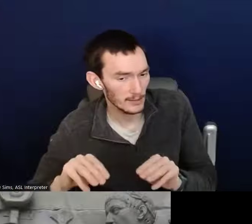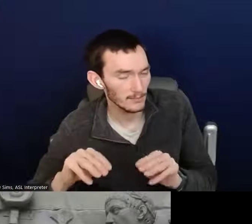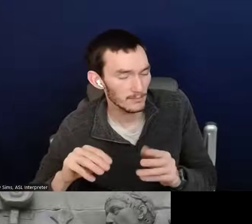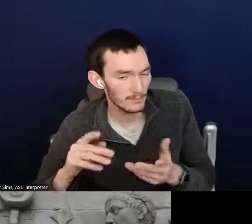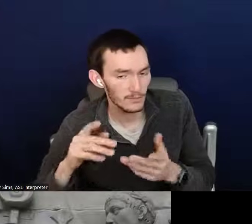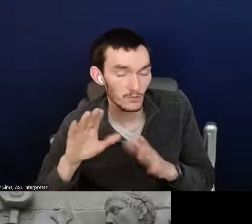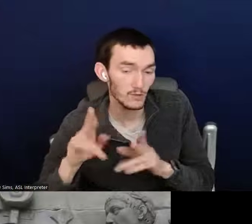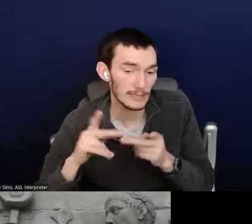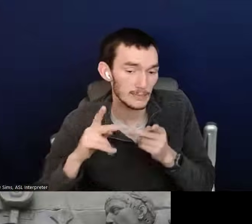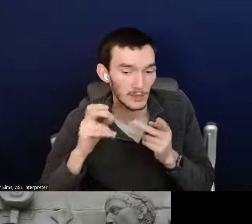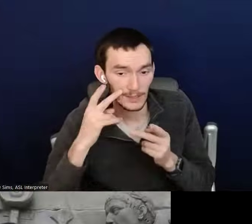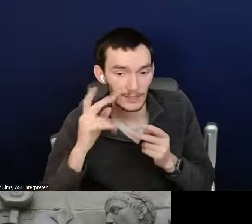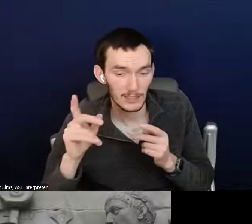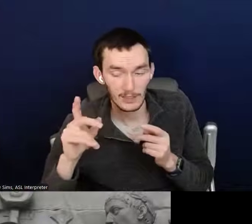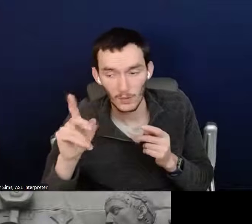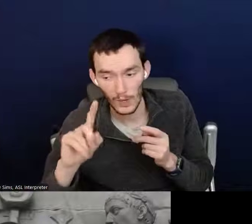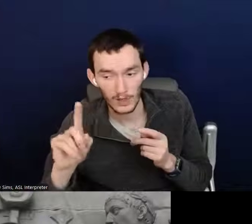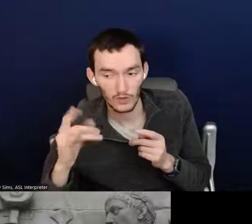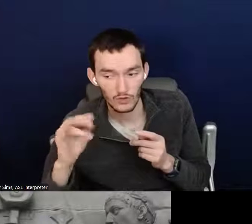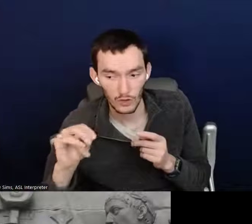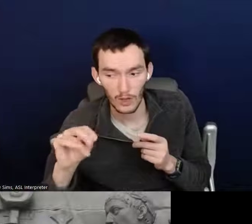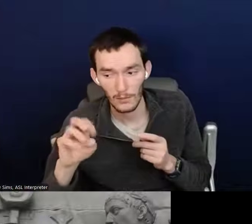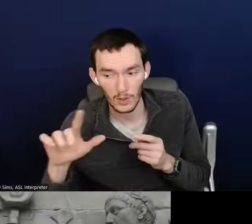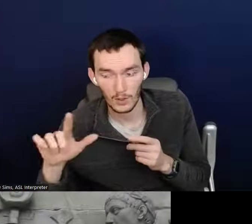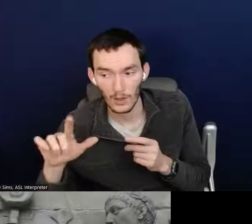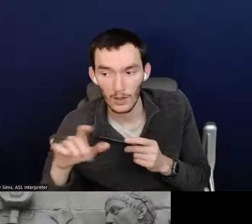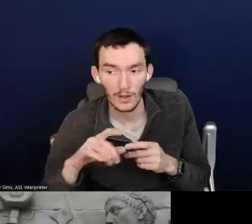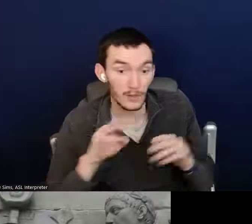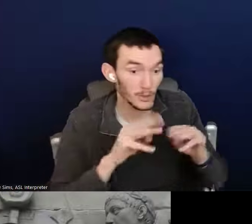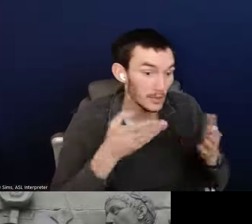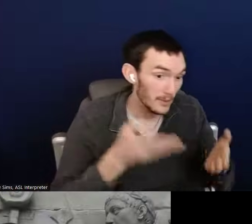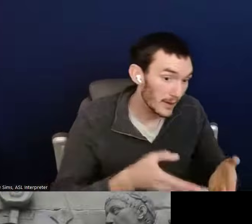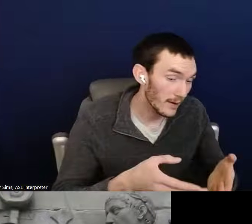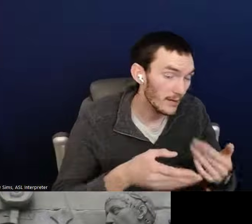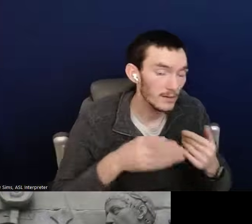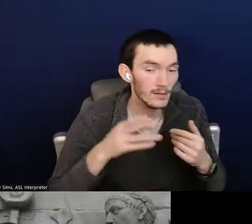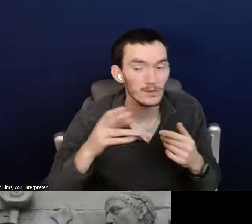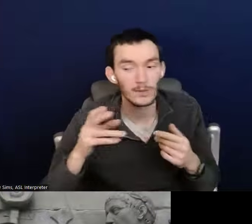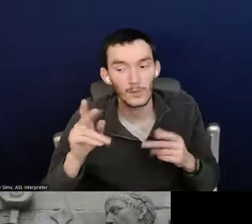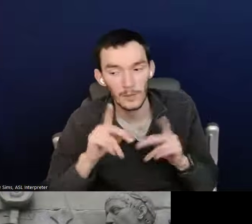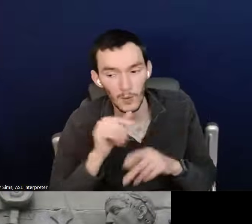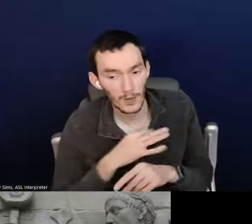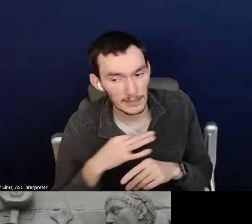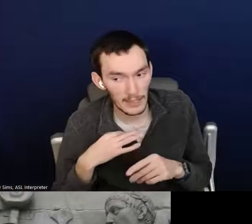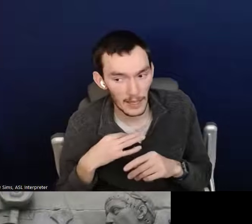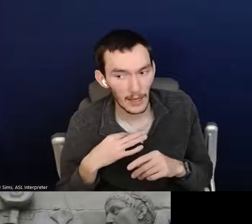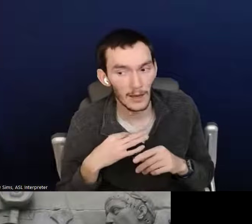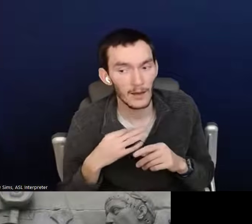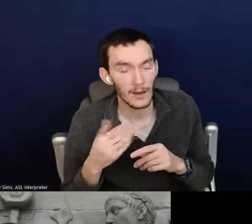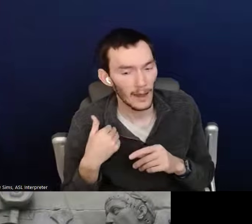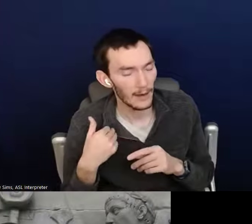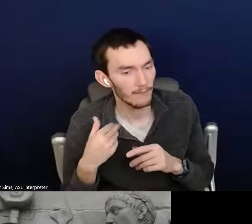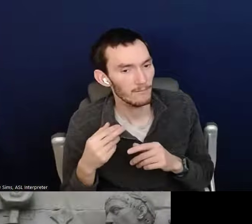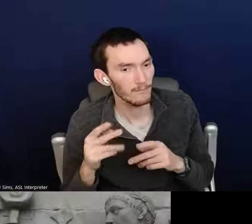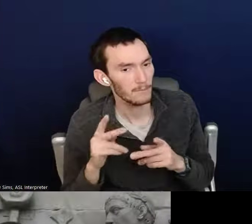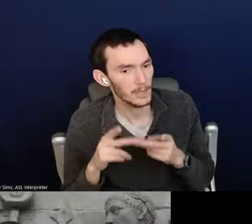kind of space where you can see where John Marshall was living. The museum's on the site. People like there people who were staff were had staff quarters on the site, and